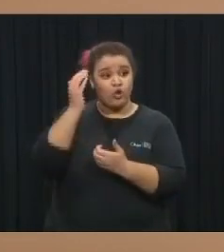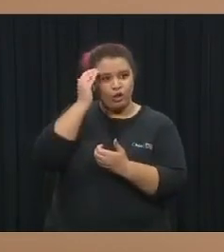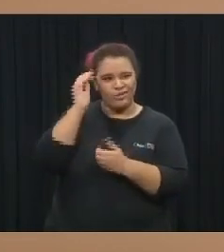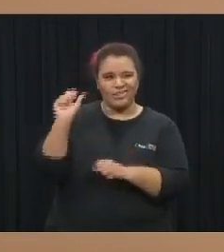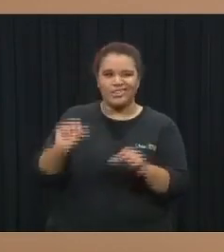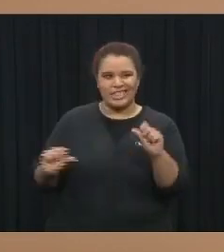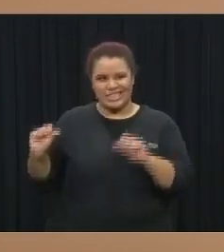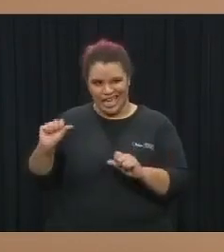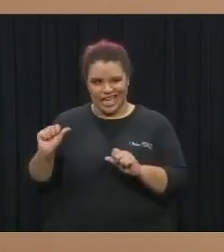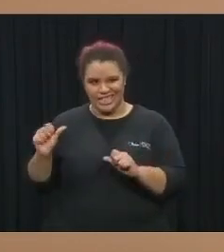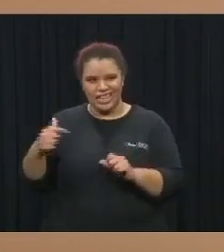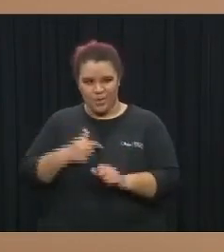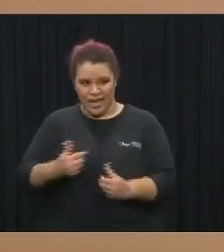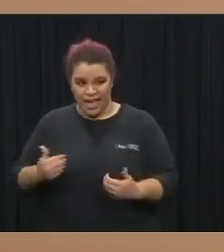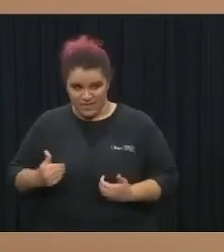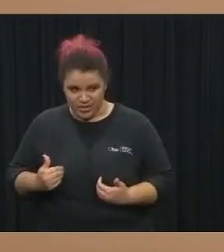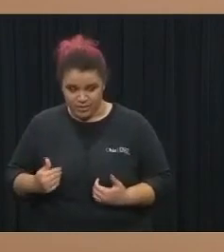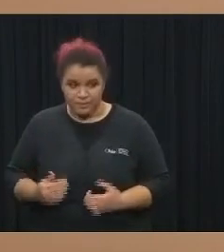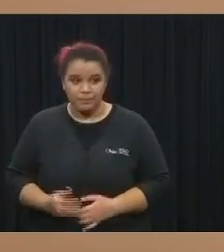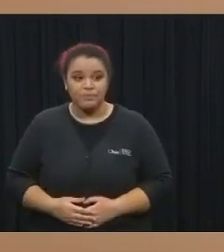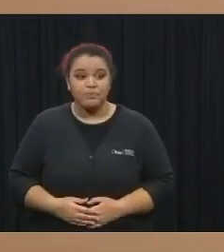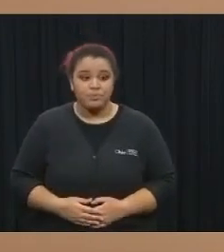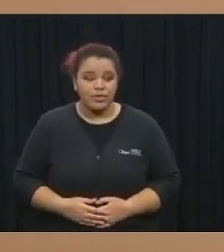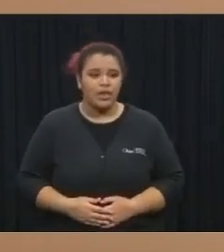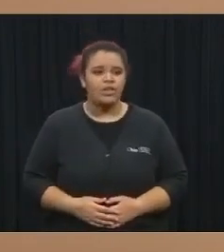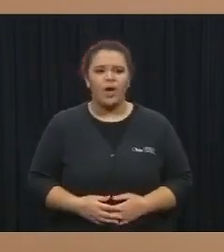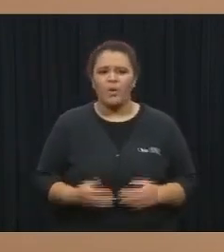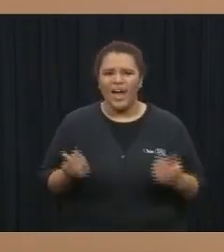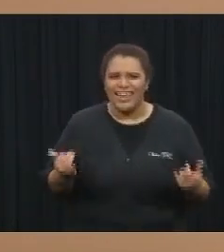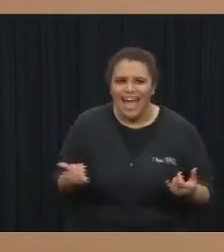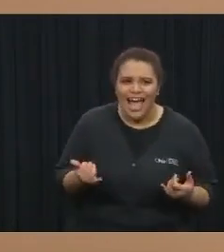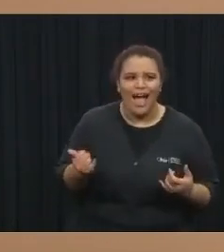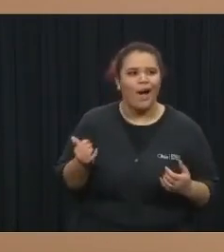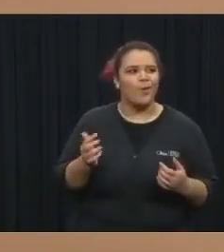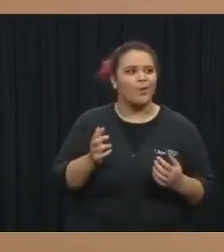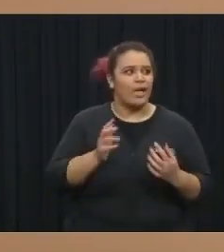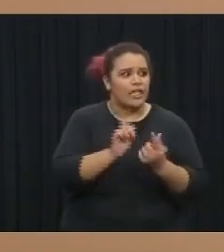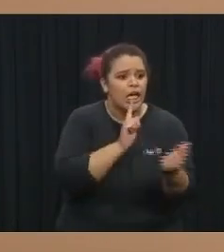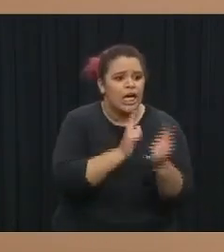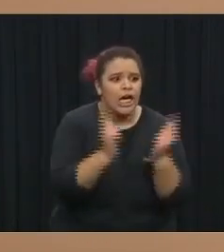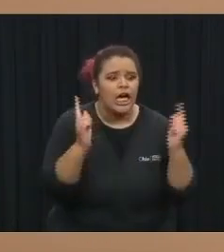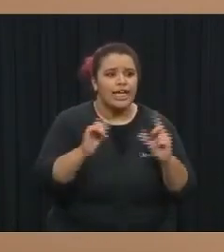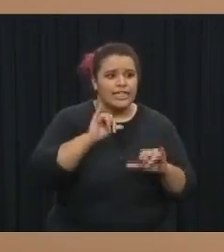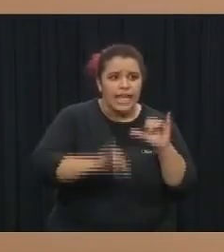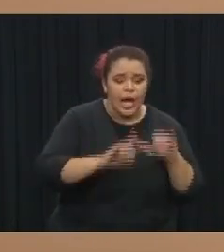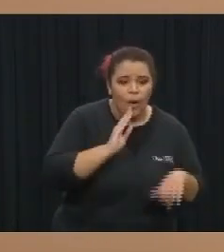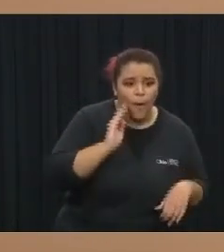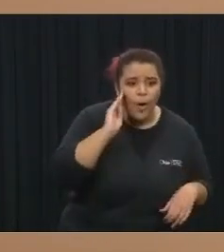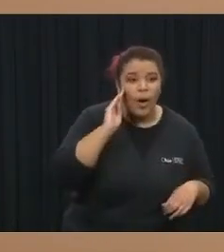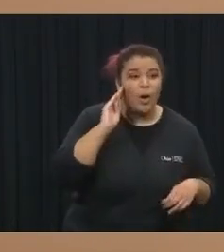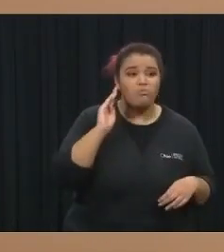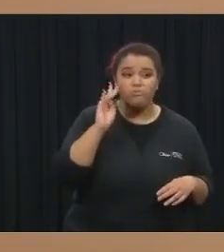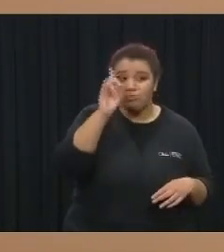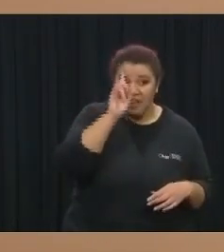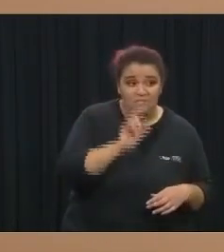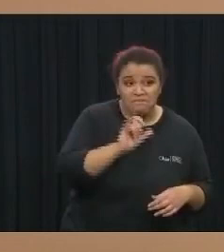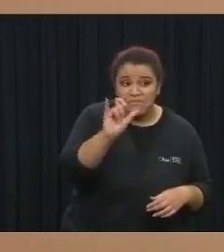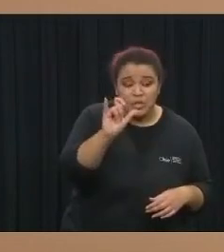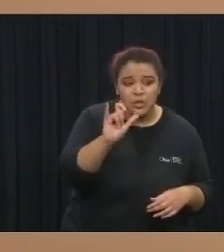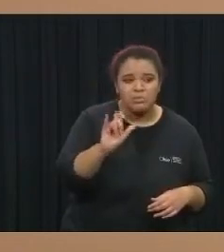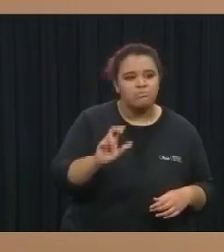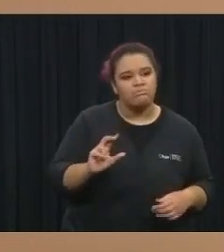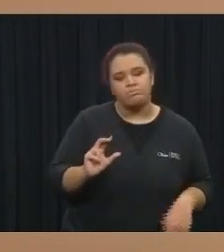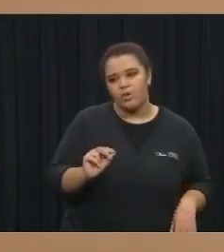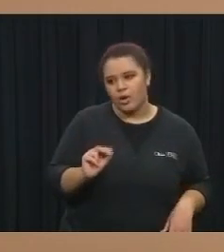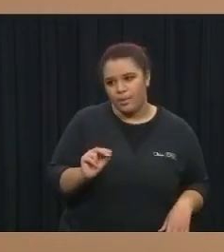we won't be living the way we are today and the way we're asking for you, please, Ohioans, to